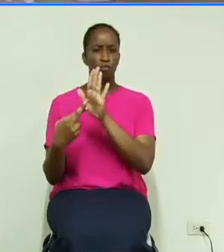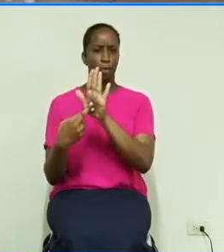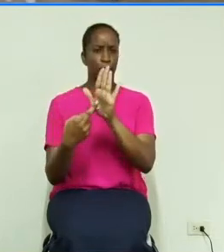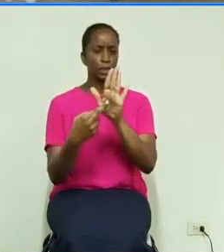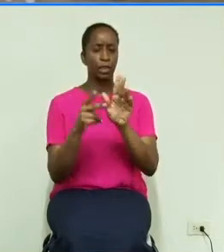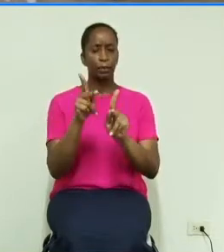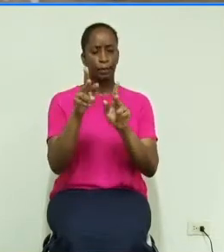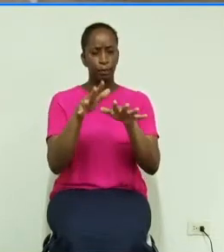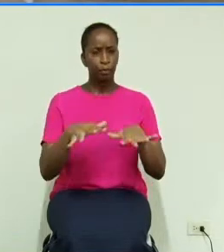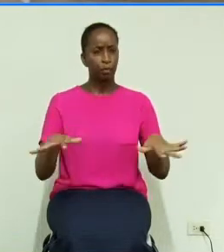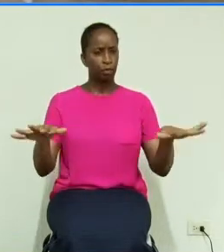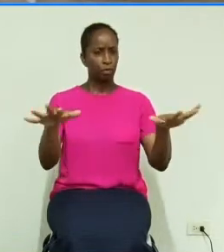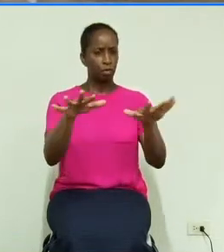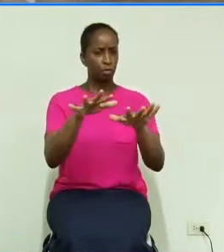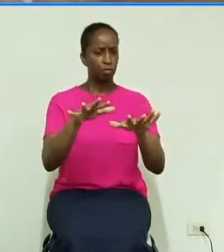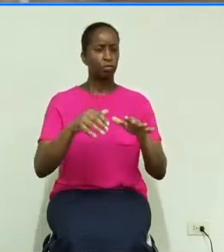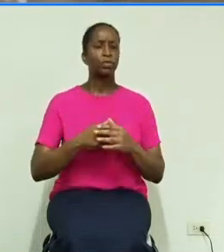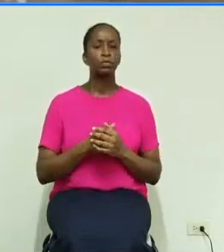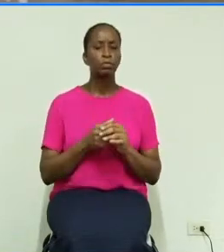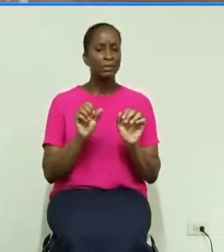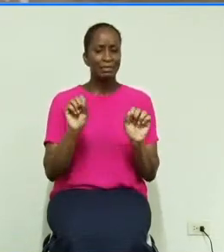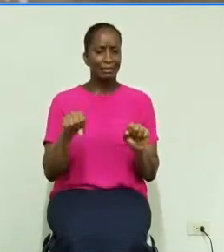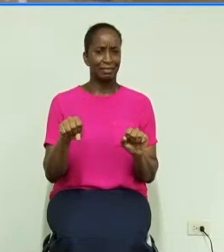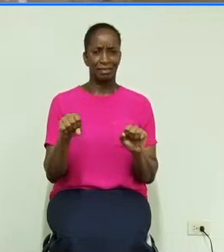of Barbadians.